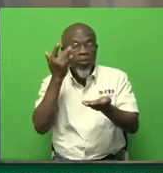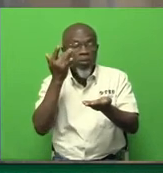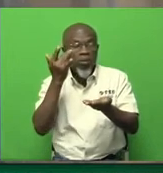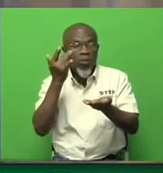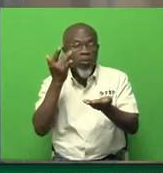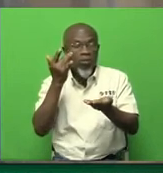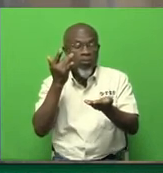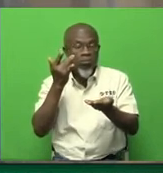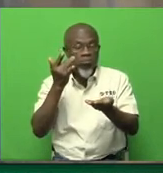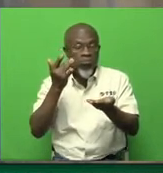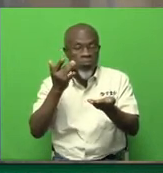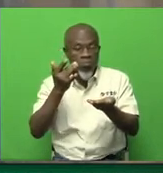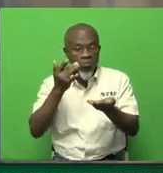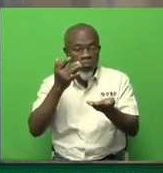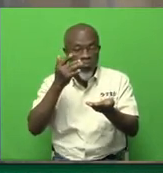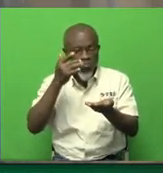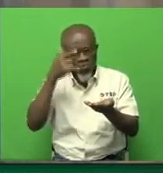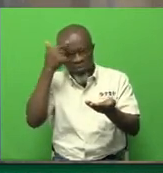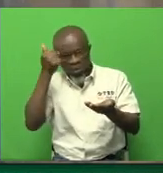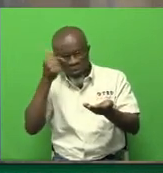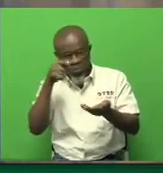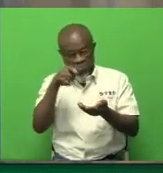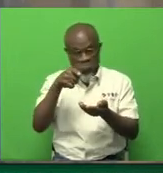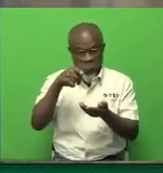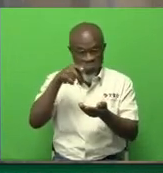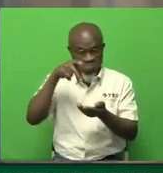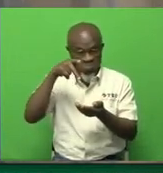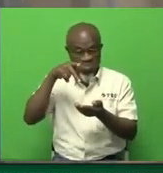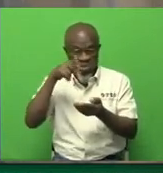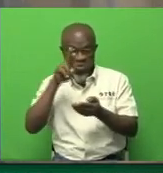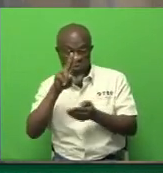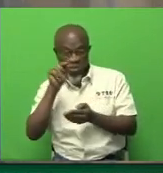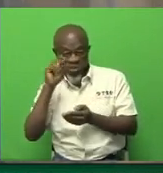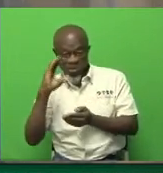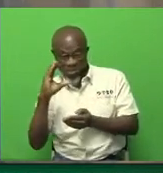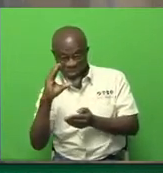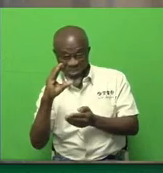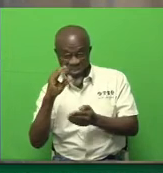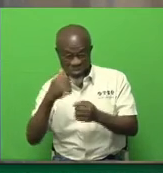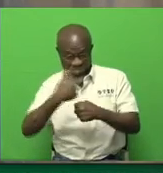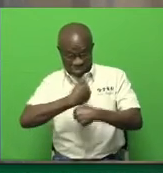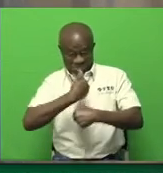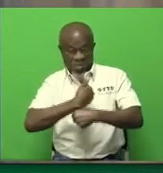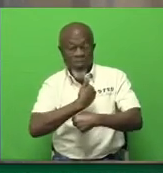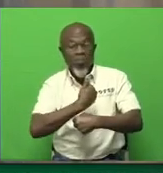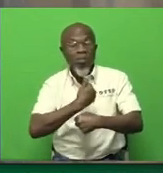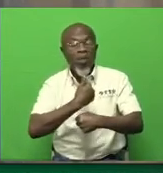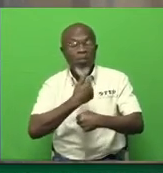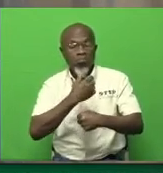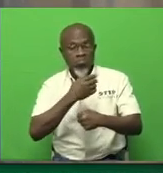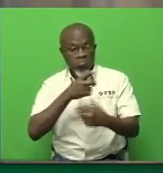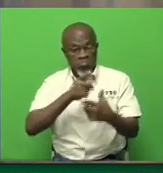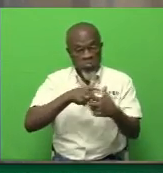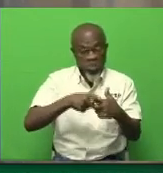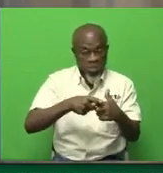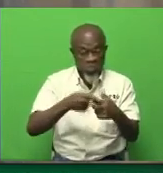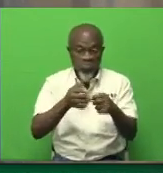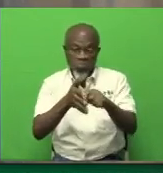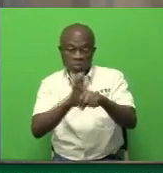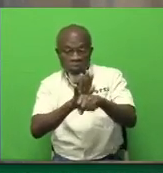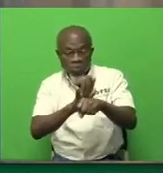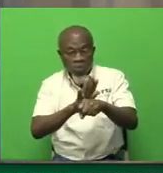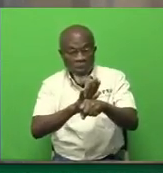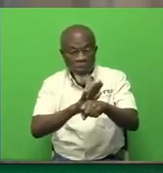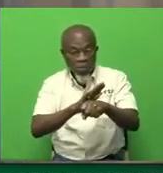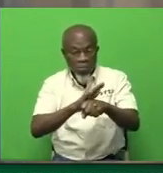caused by first camera in the UNC the policies of our government then by covid let's